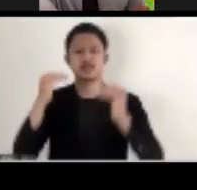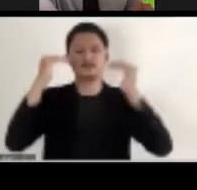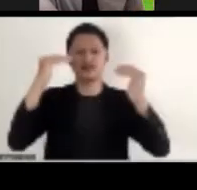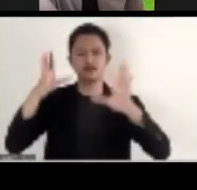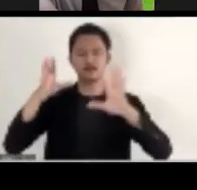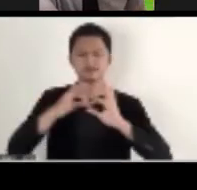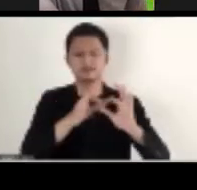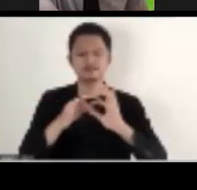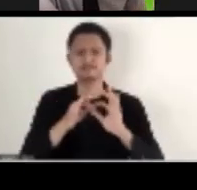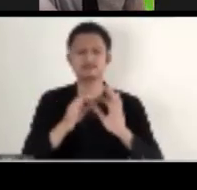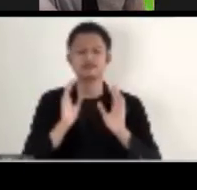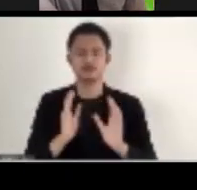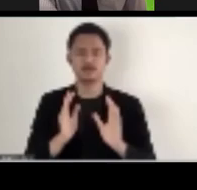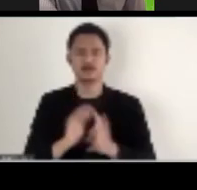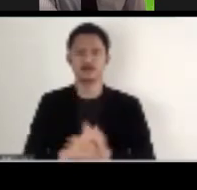engkol different